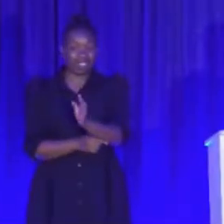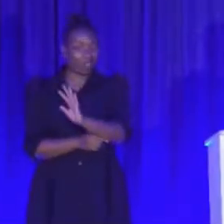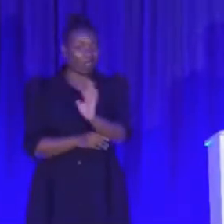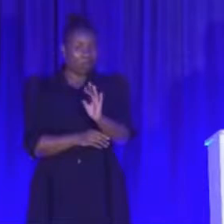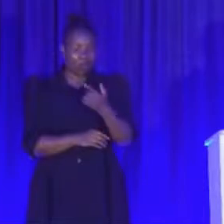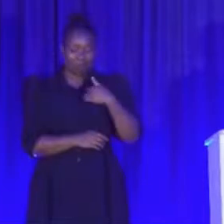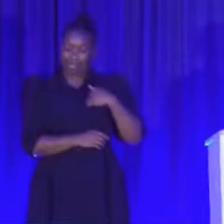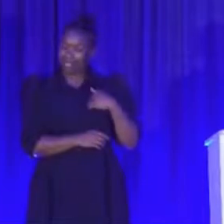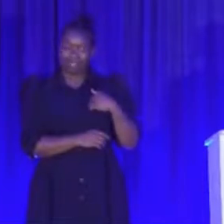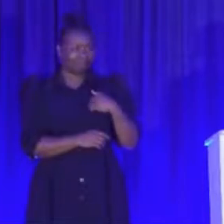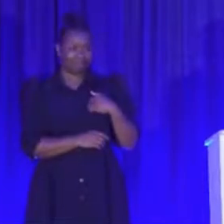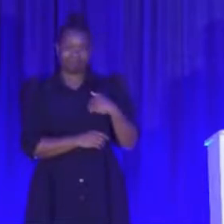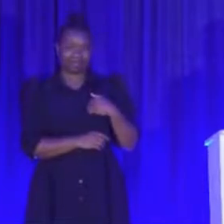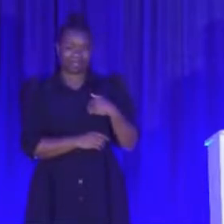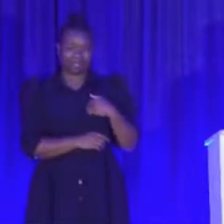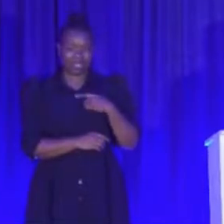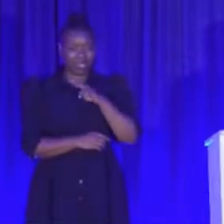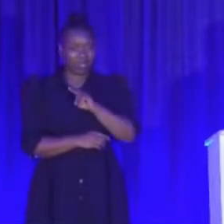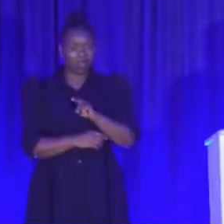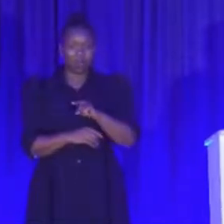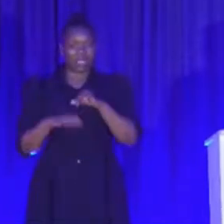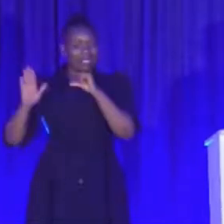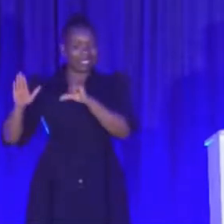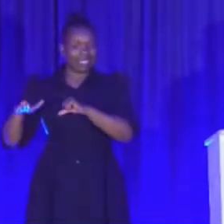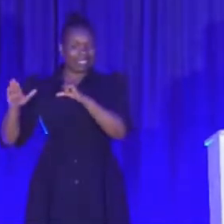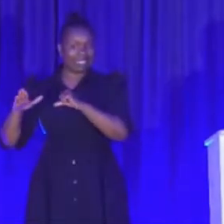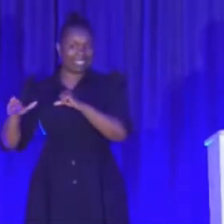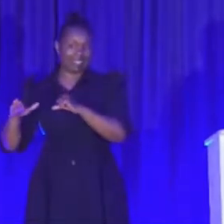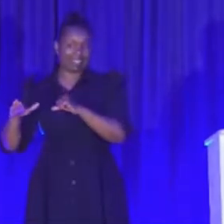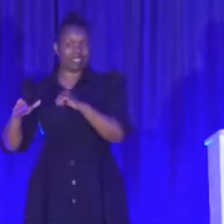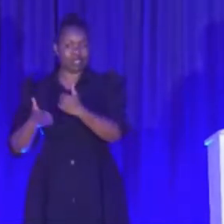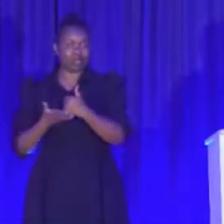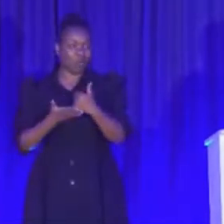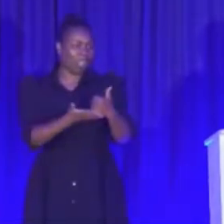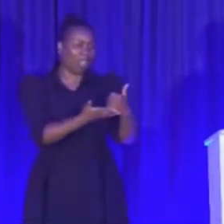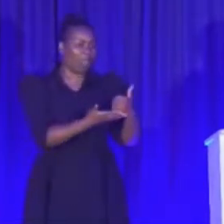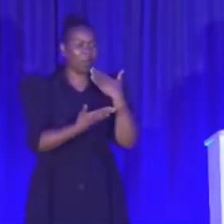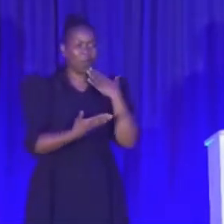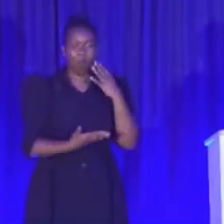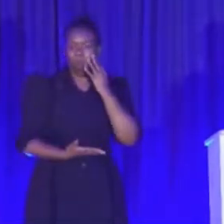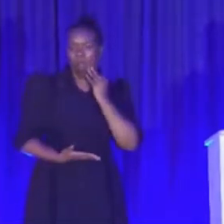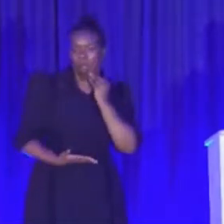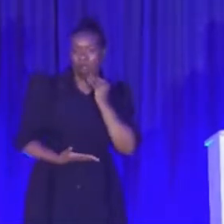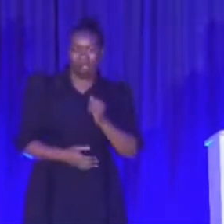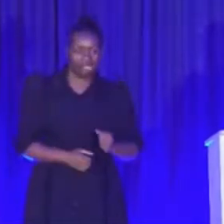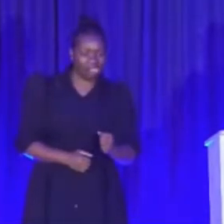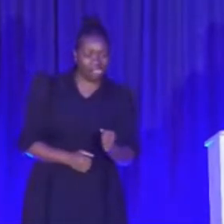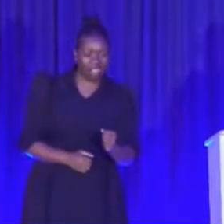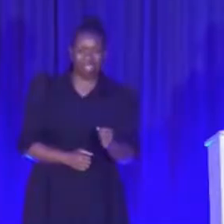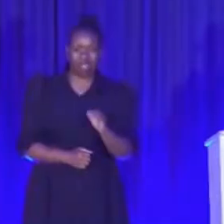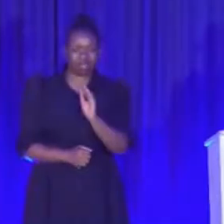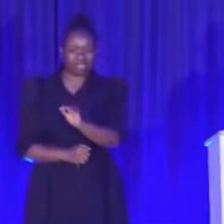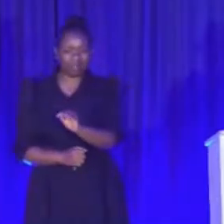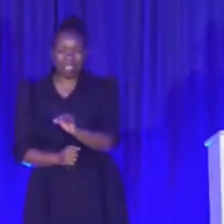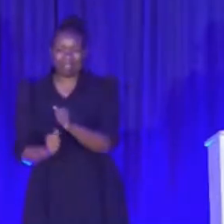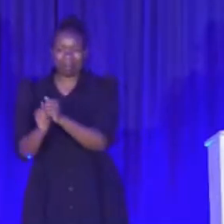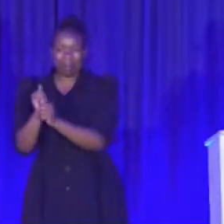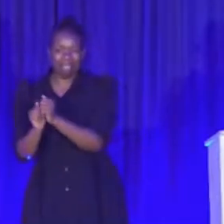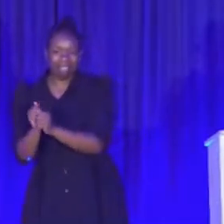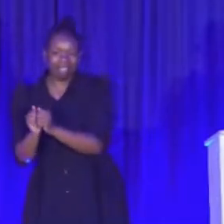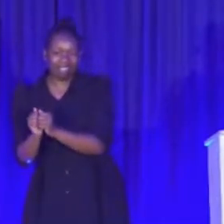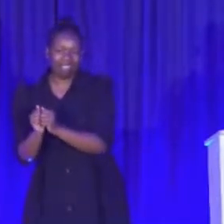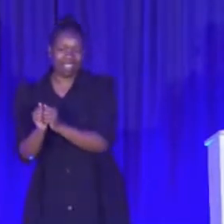even need to be 16 to help a grandma, to remind a brother,